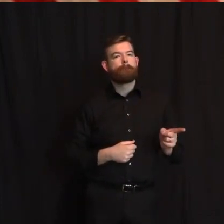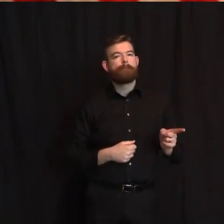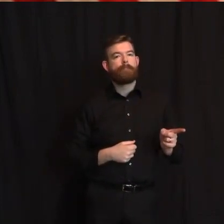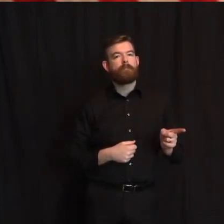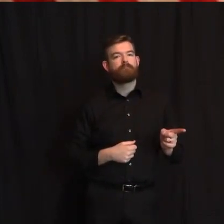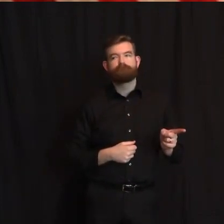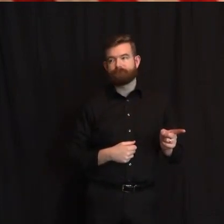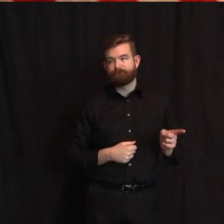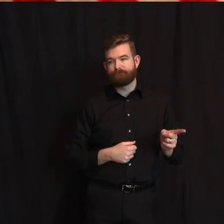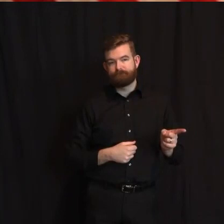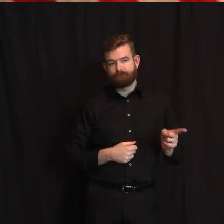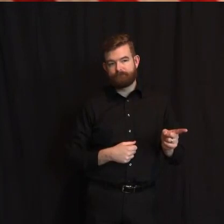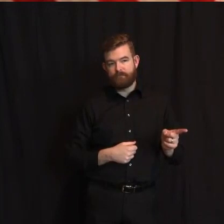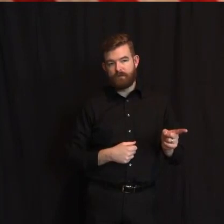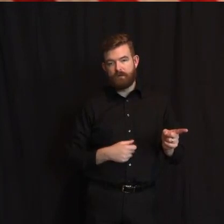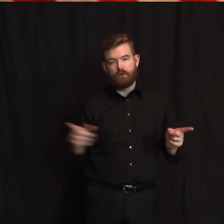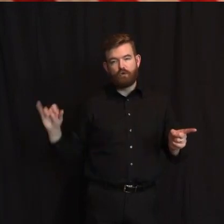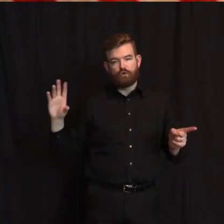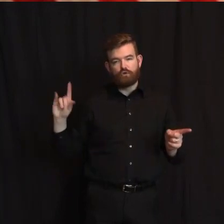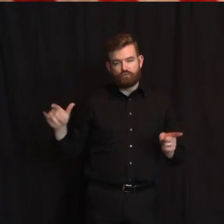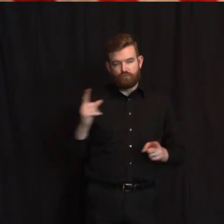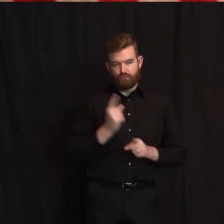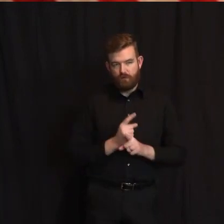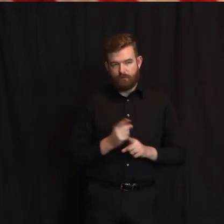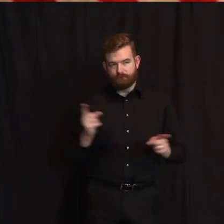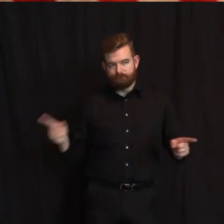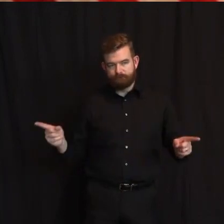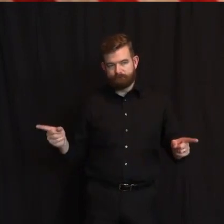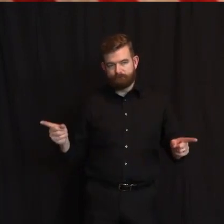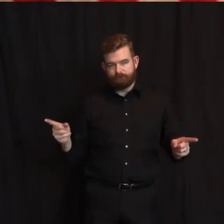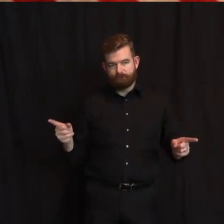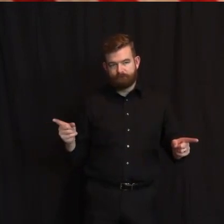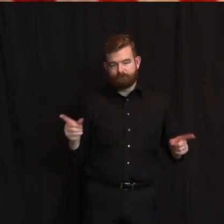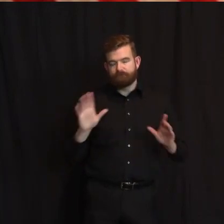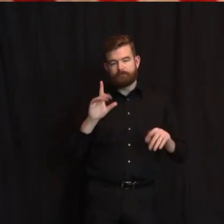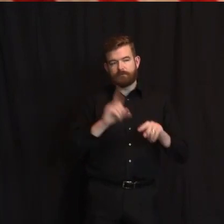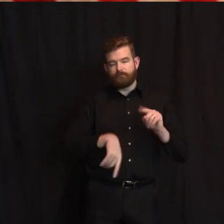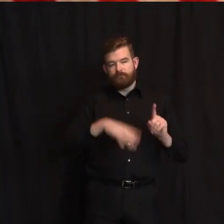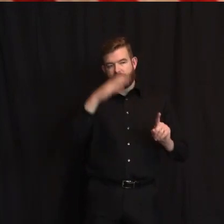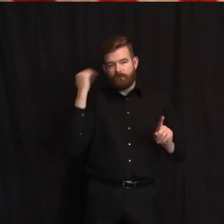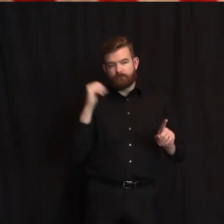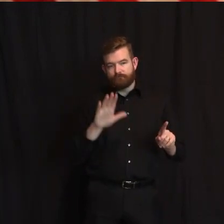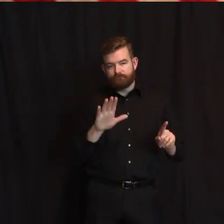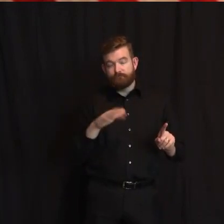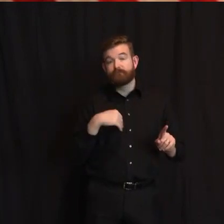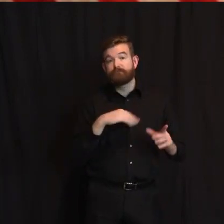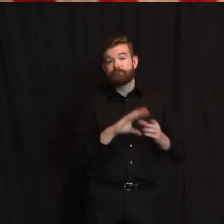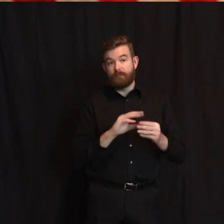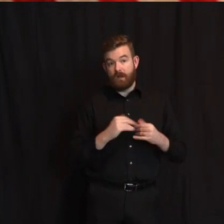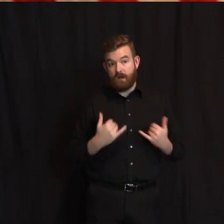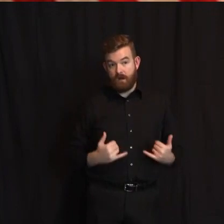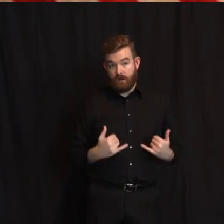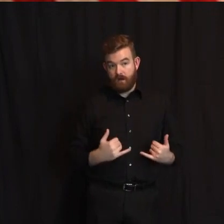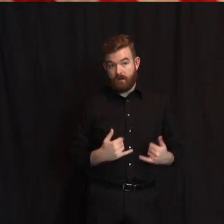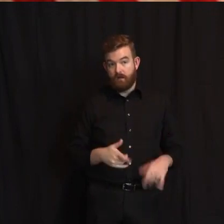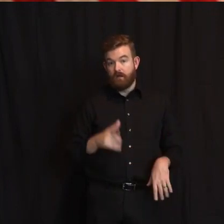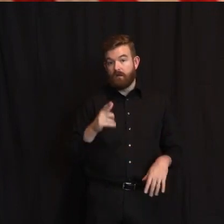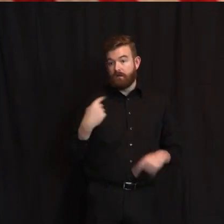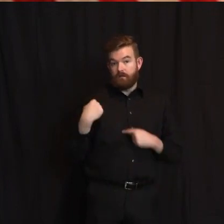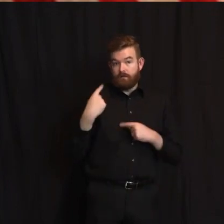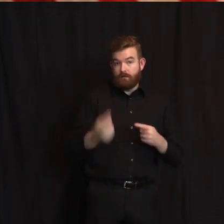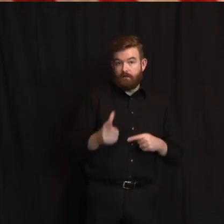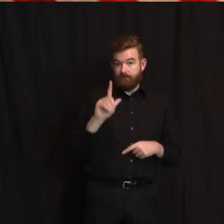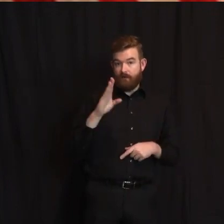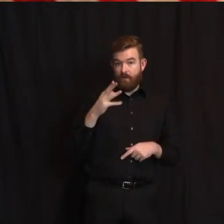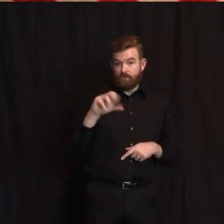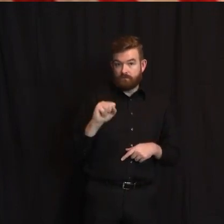Judy makes a point which I think is one that we can't forget. What we say today and what we said 24 hours ago, or what we'll say tomorrow